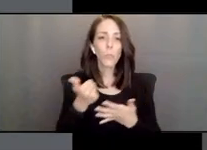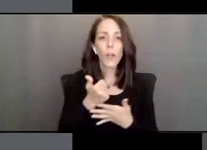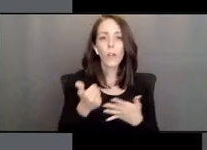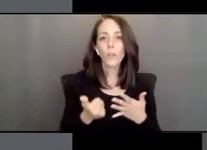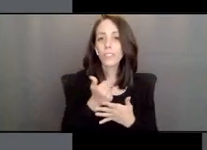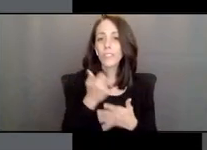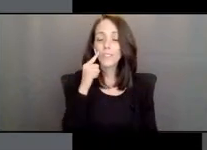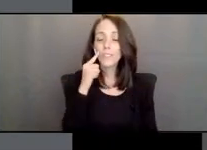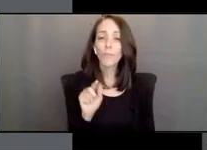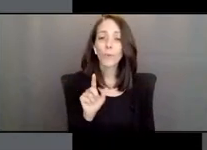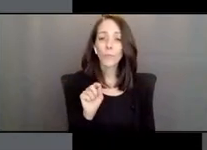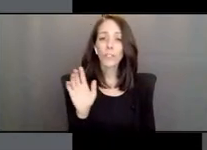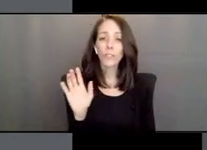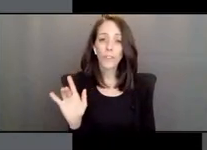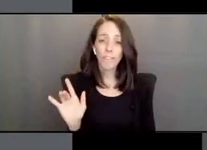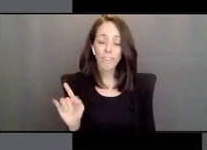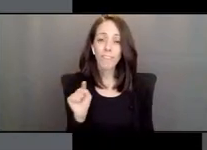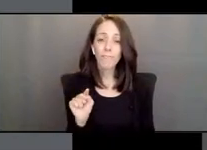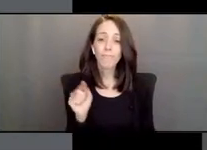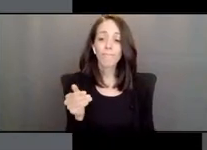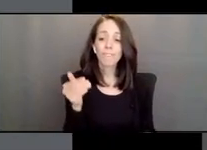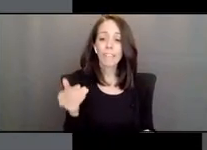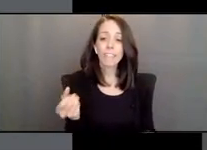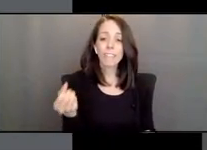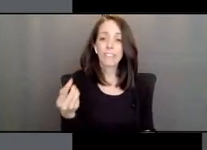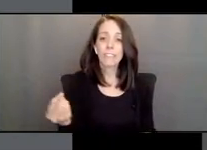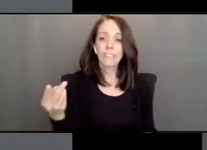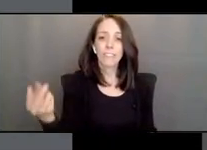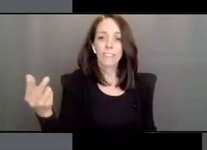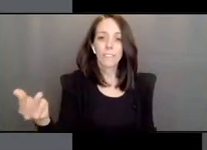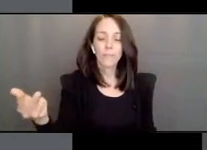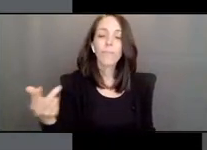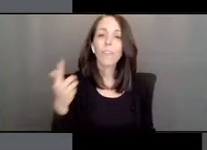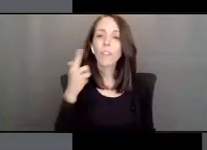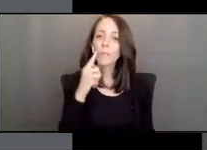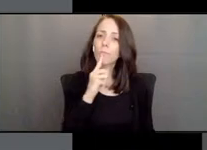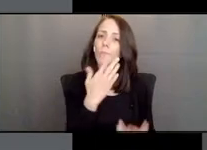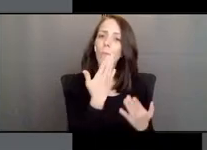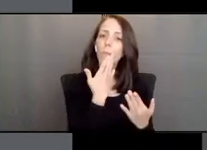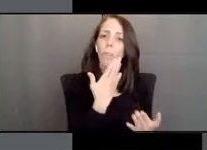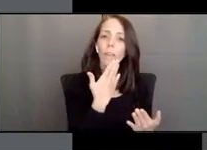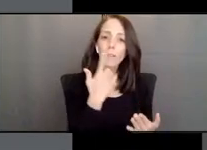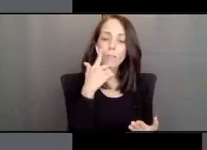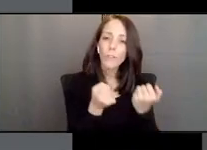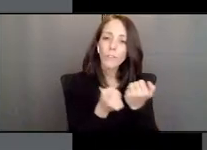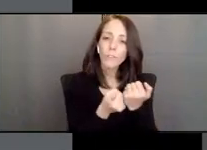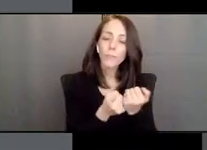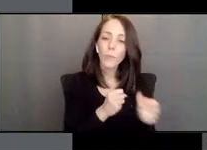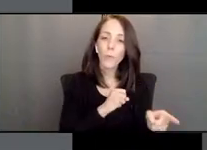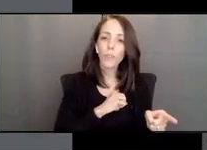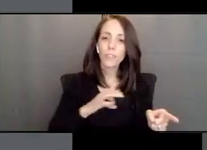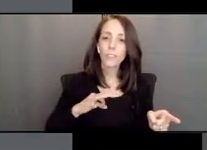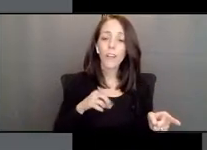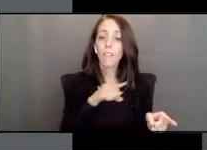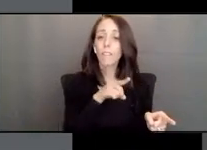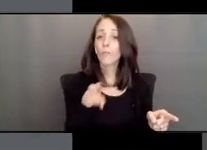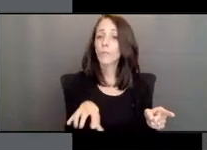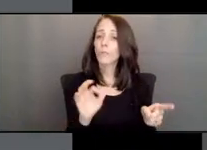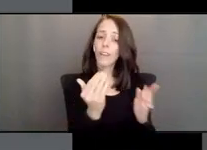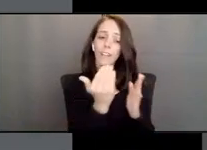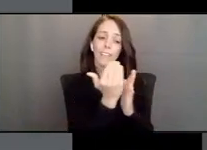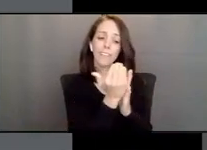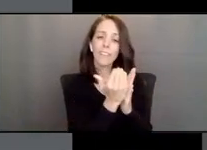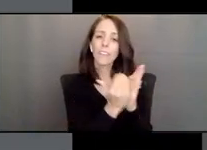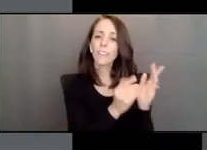I am especially grateful to our council, co-chairs, and support staff, and you can find a list of those individuals in the